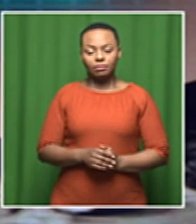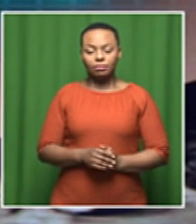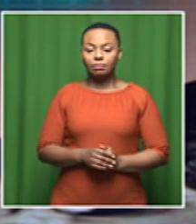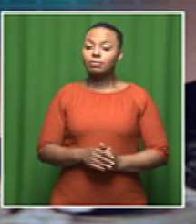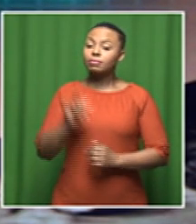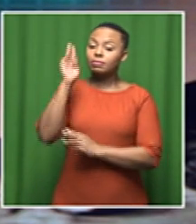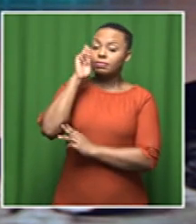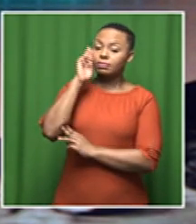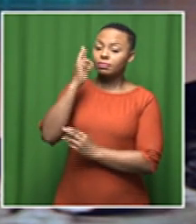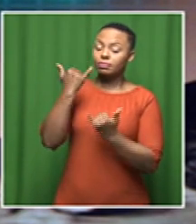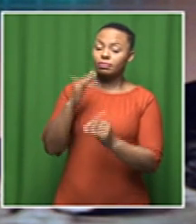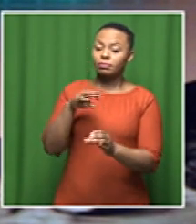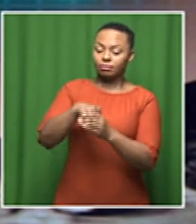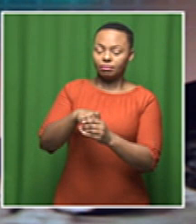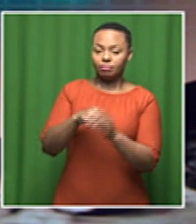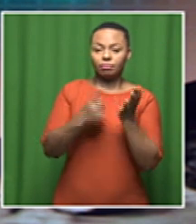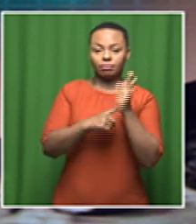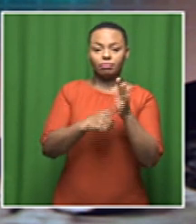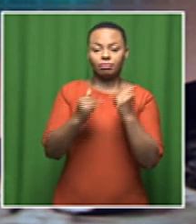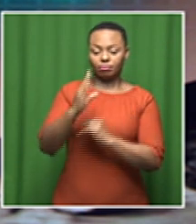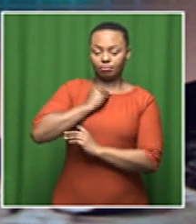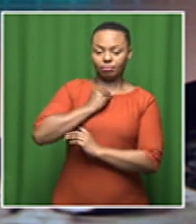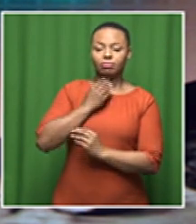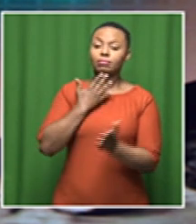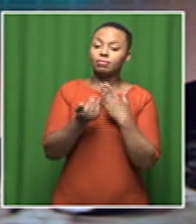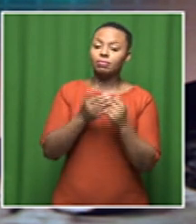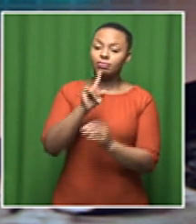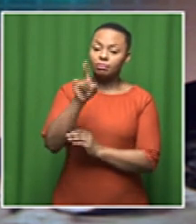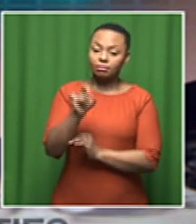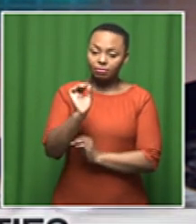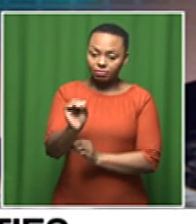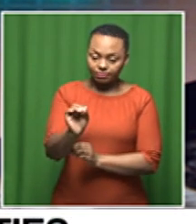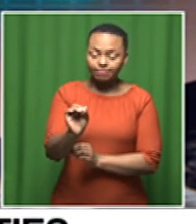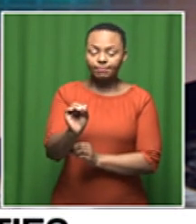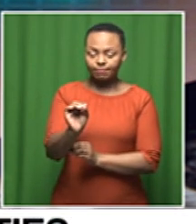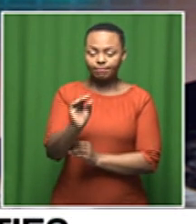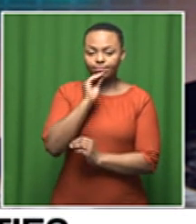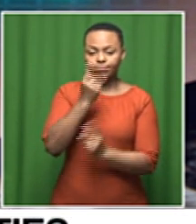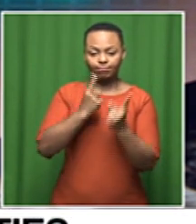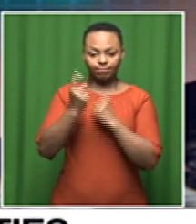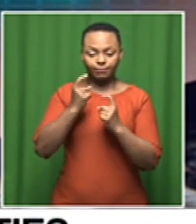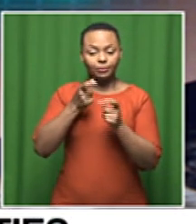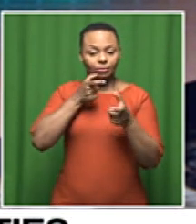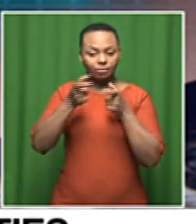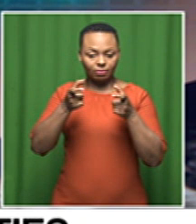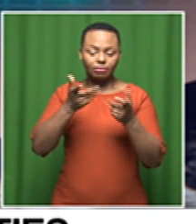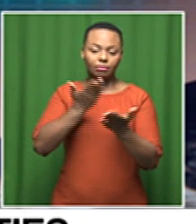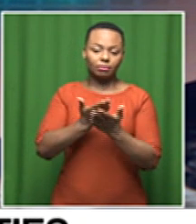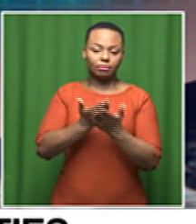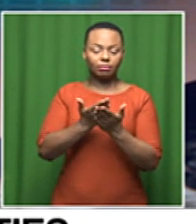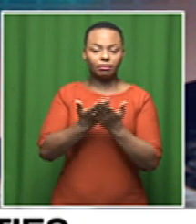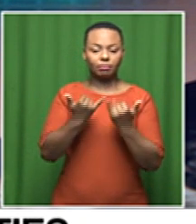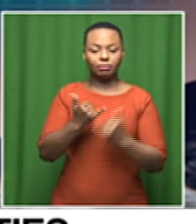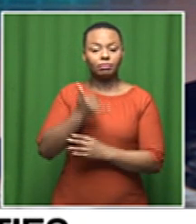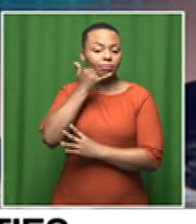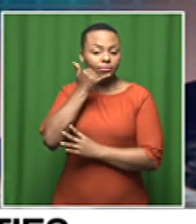Do remember that you could be part of the show by asking the guests that we'll have on any question that you may have on your mind. Simply share your view with us on what we're discussing. The